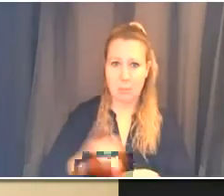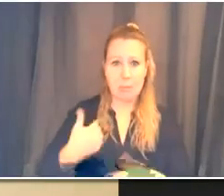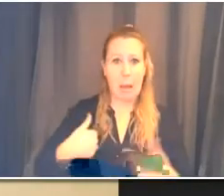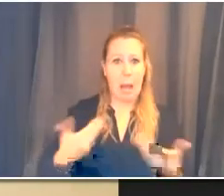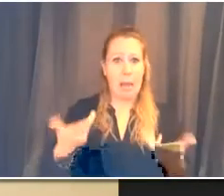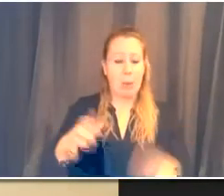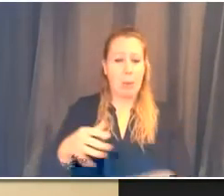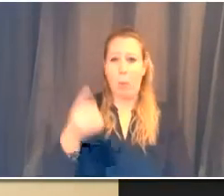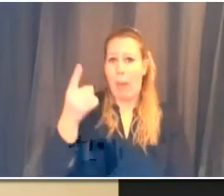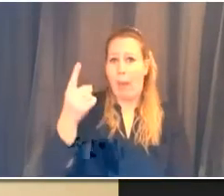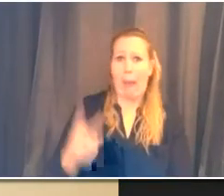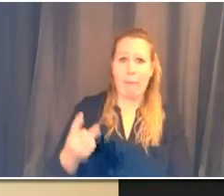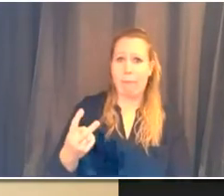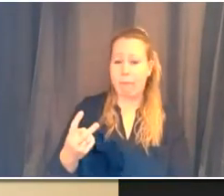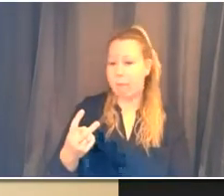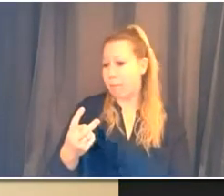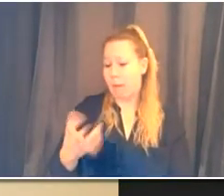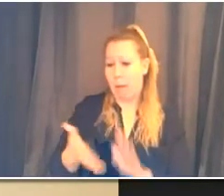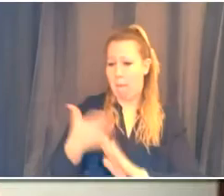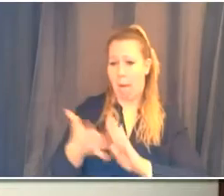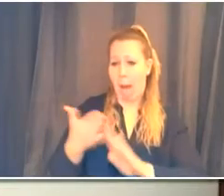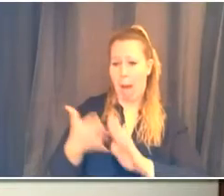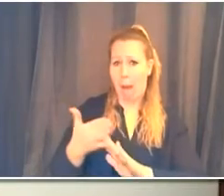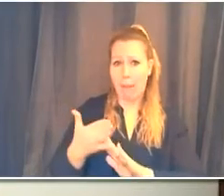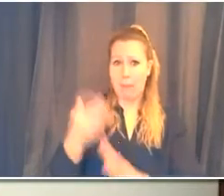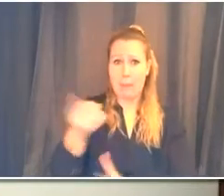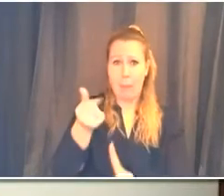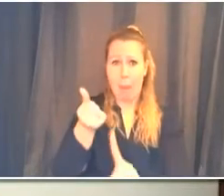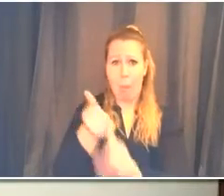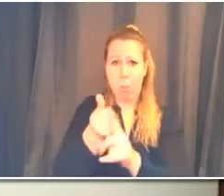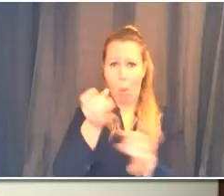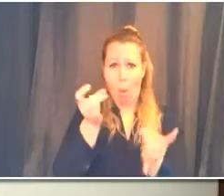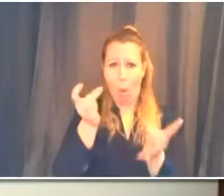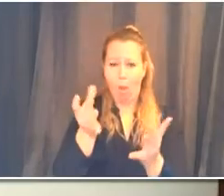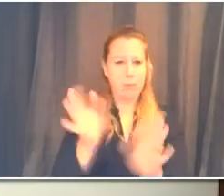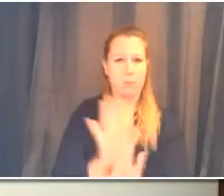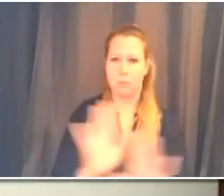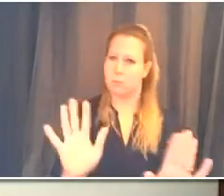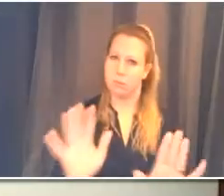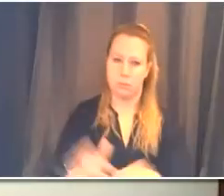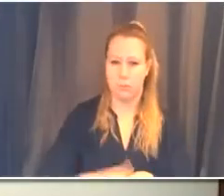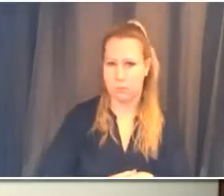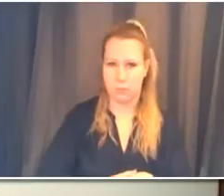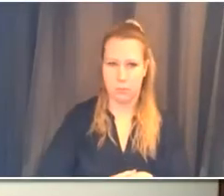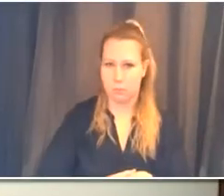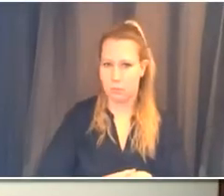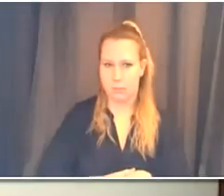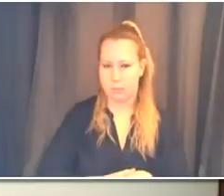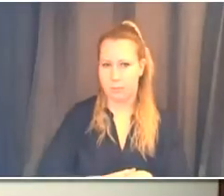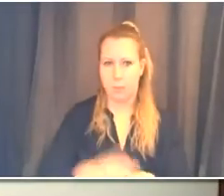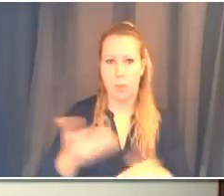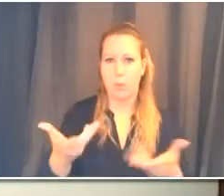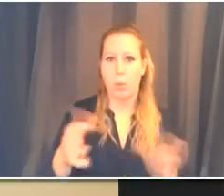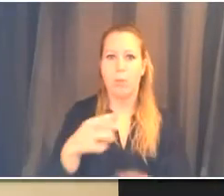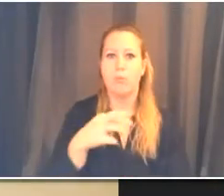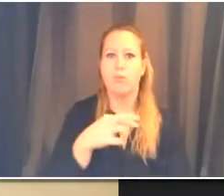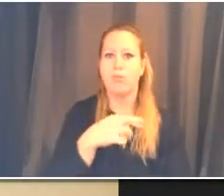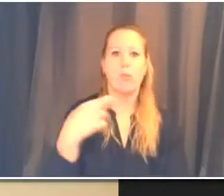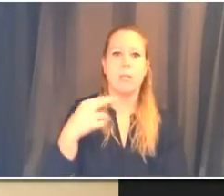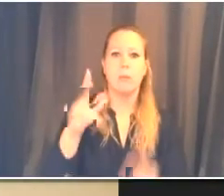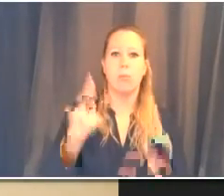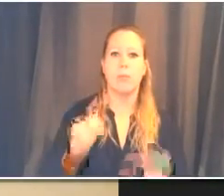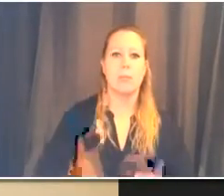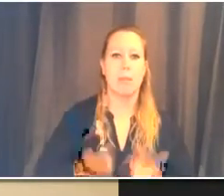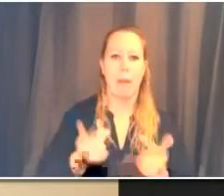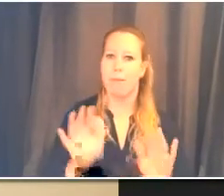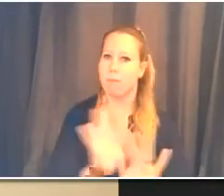you know we we have to think outside the box here right absolutely and I do I do that very well um is there is there a spec hold